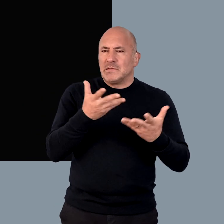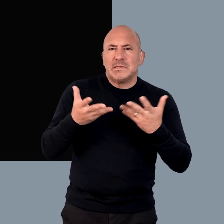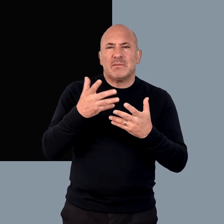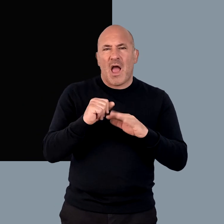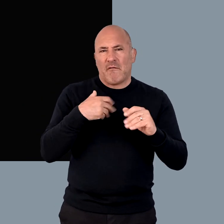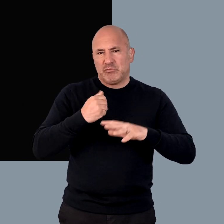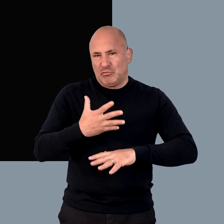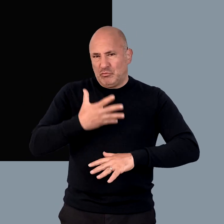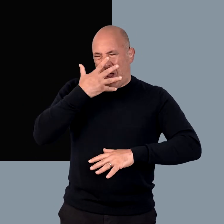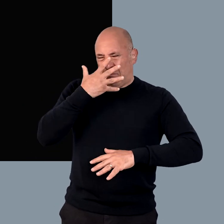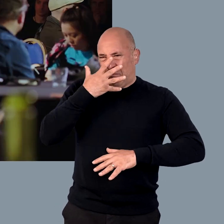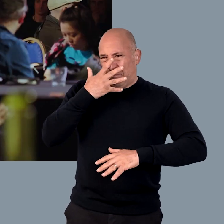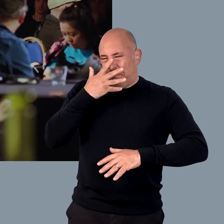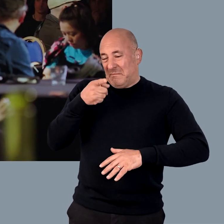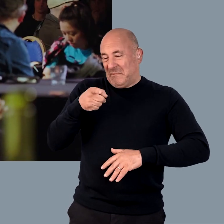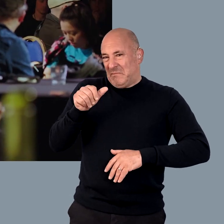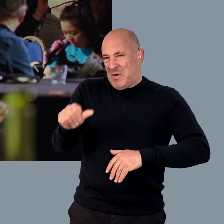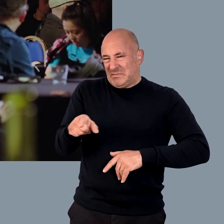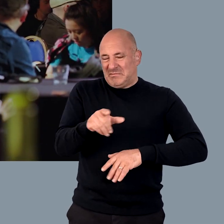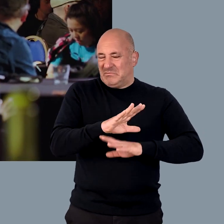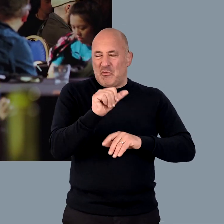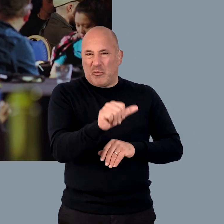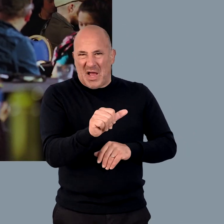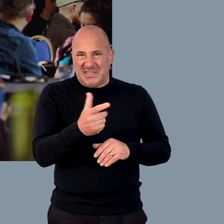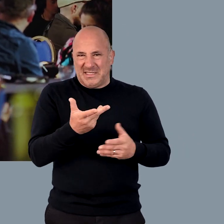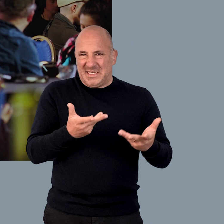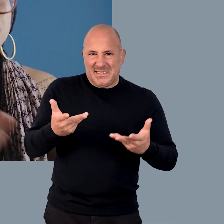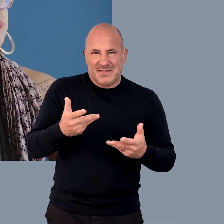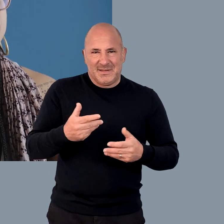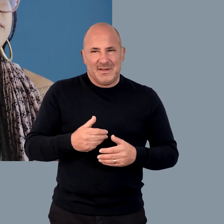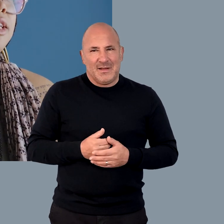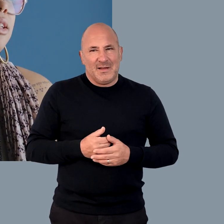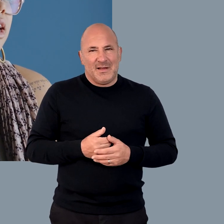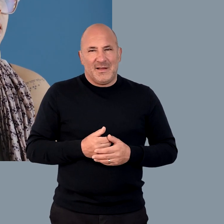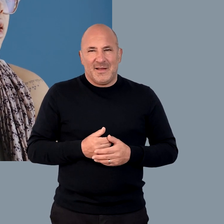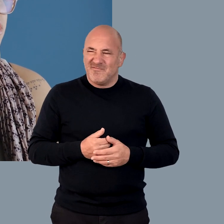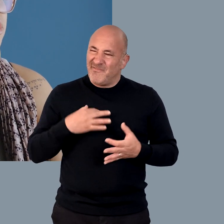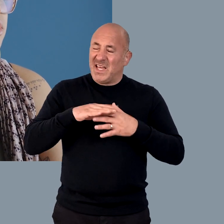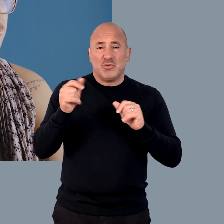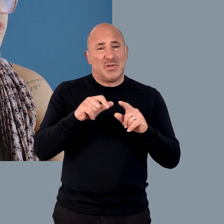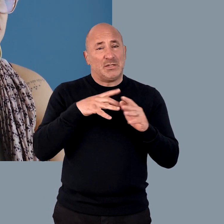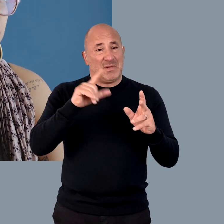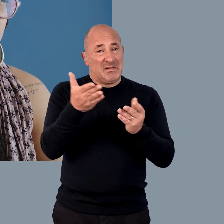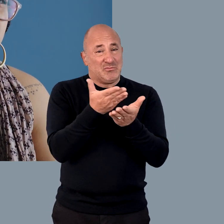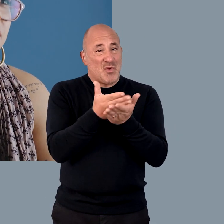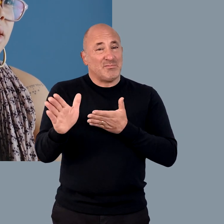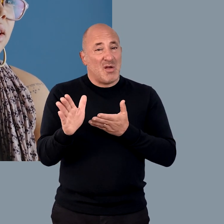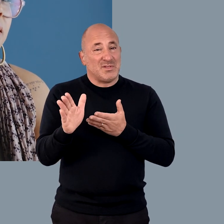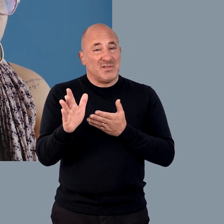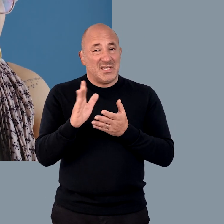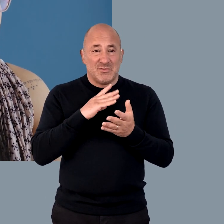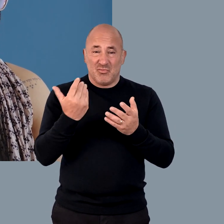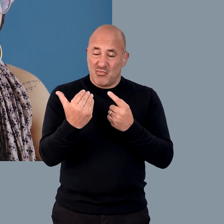around holding shame and what's unjust and what's just, and I think it's just